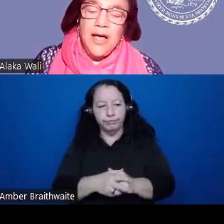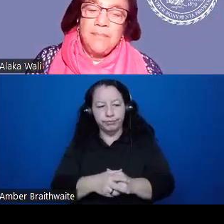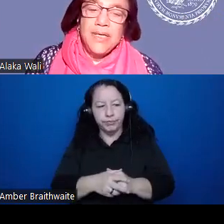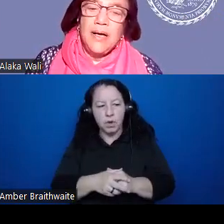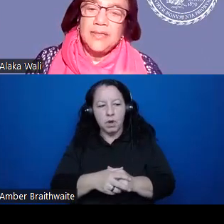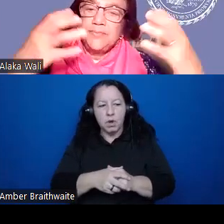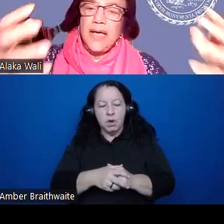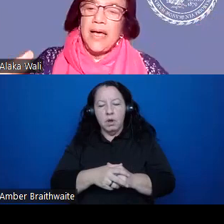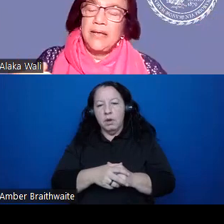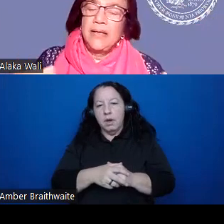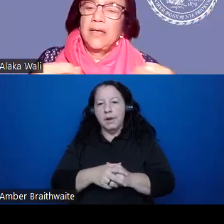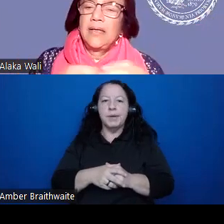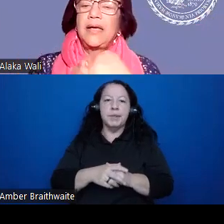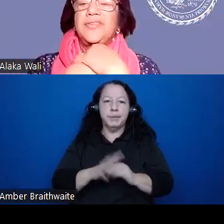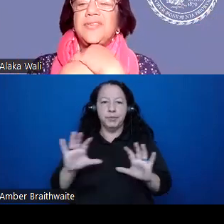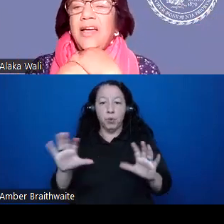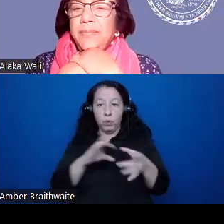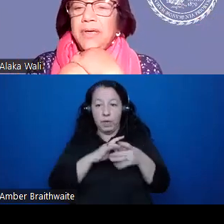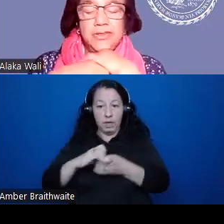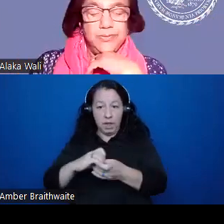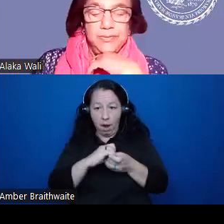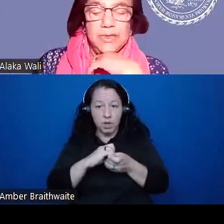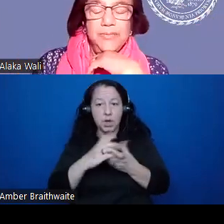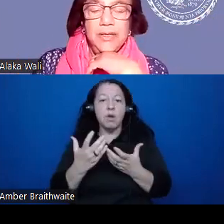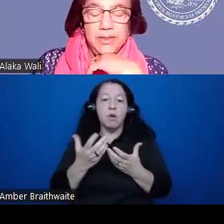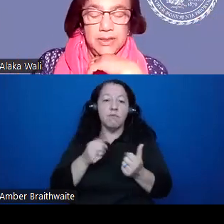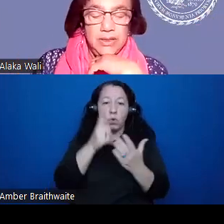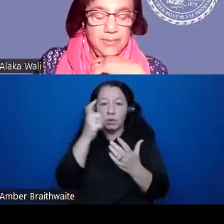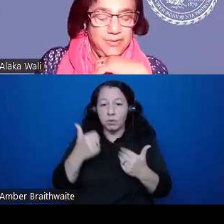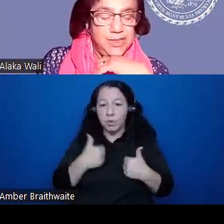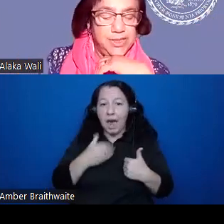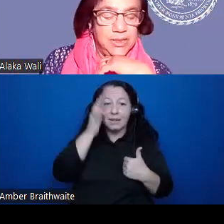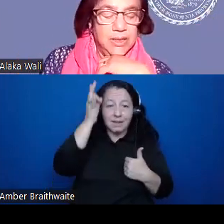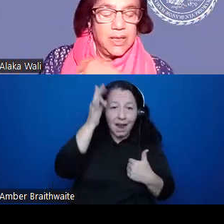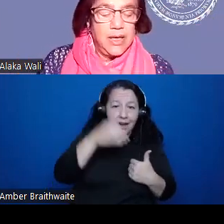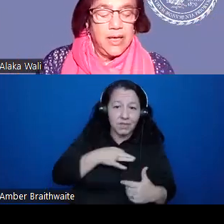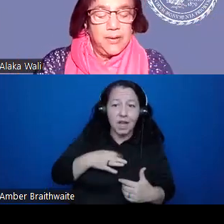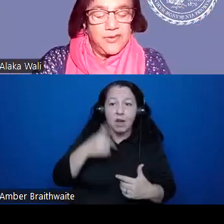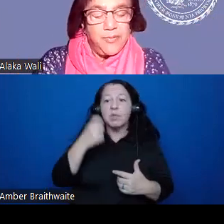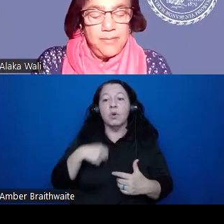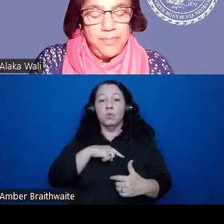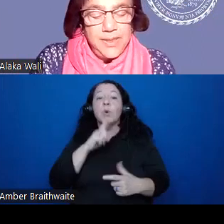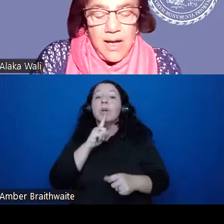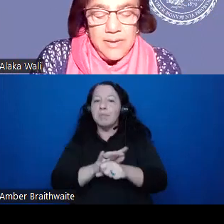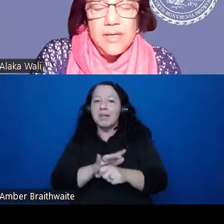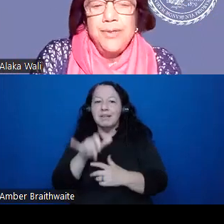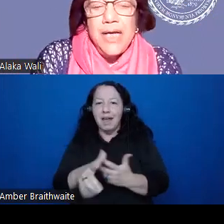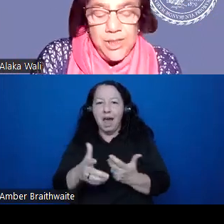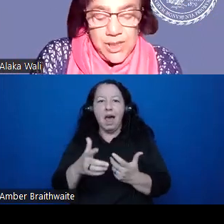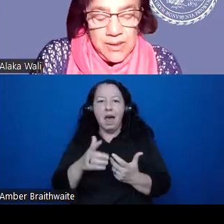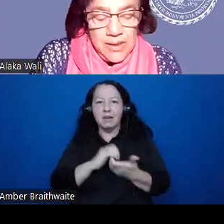approach, because we had Native staff, because we were committed to collaboration, it spread beyond